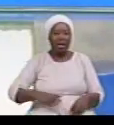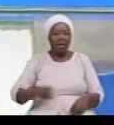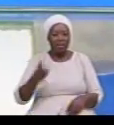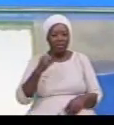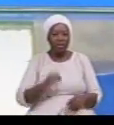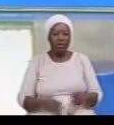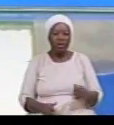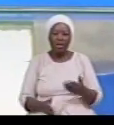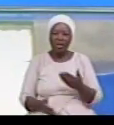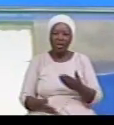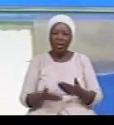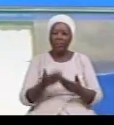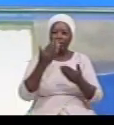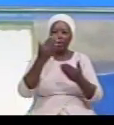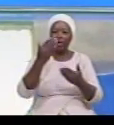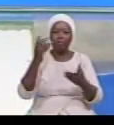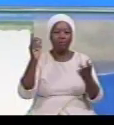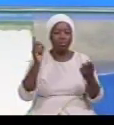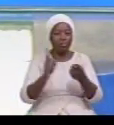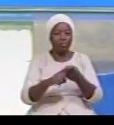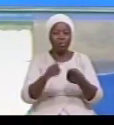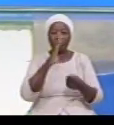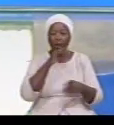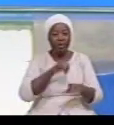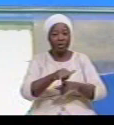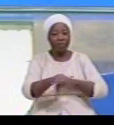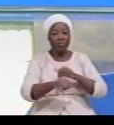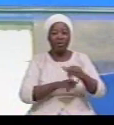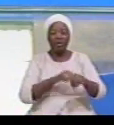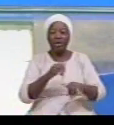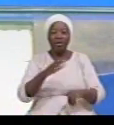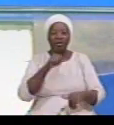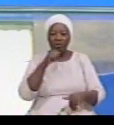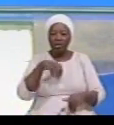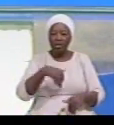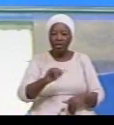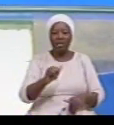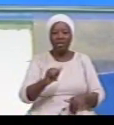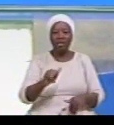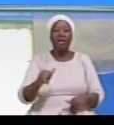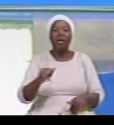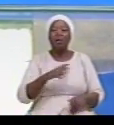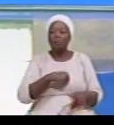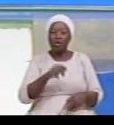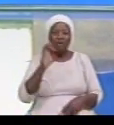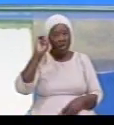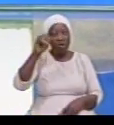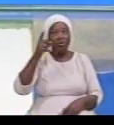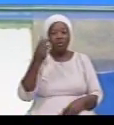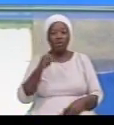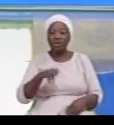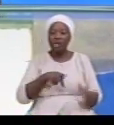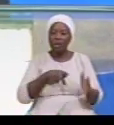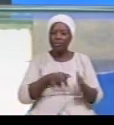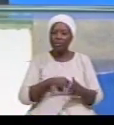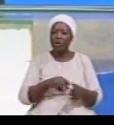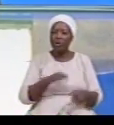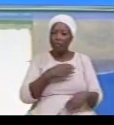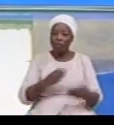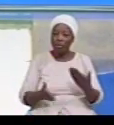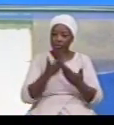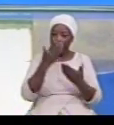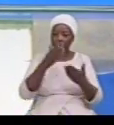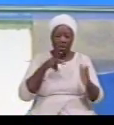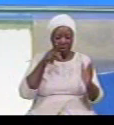betrayed. He was about to be smitten and beaten, but he had not been smitten and beaten. But